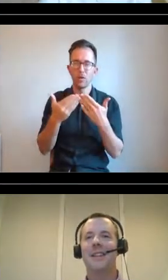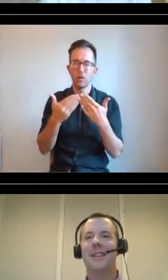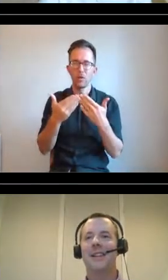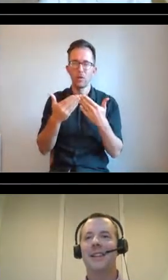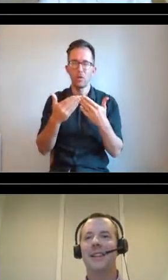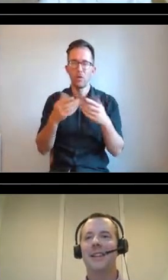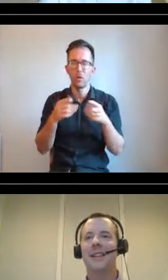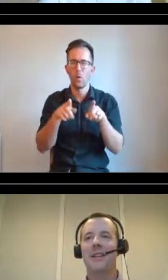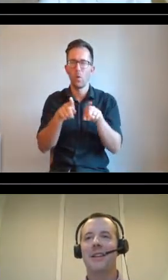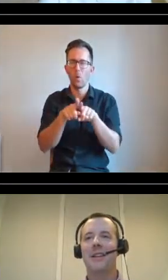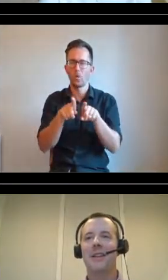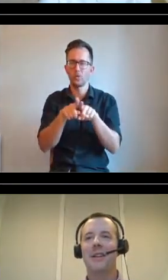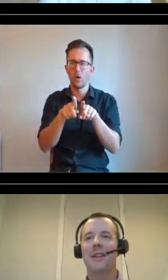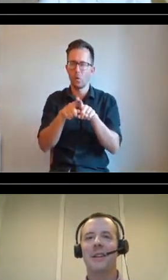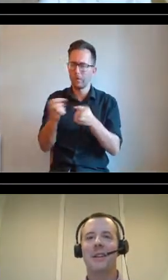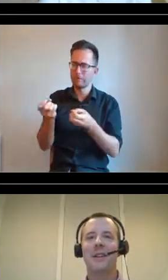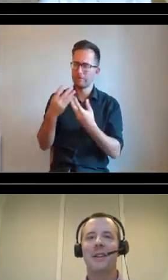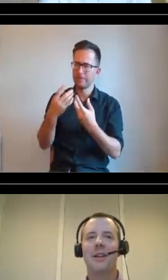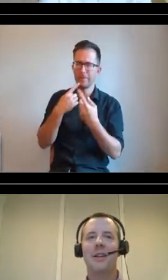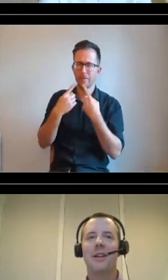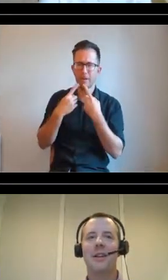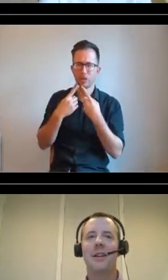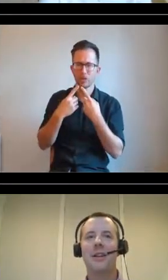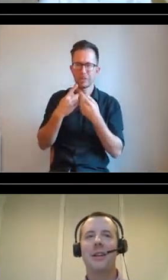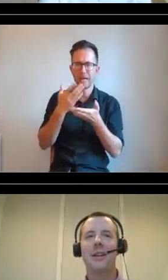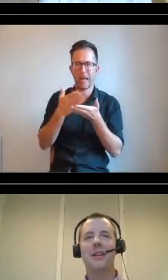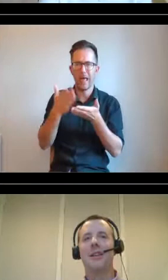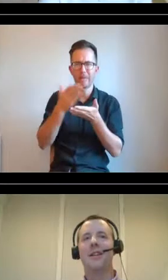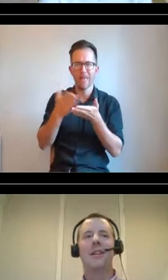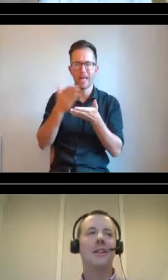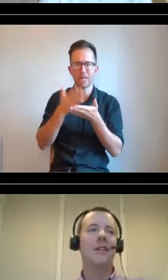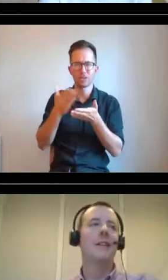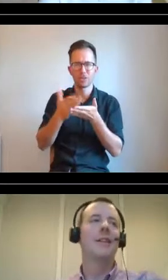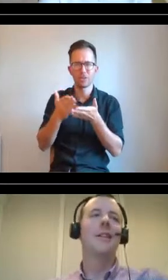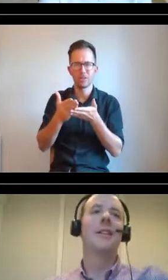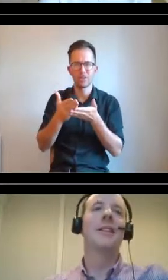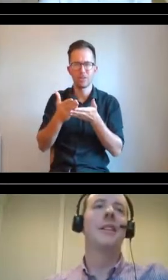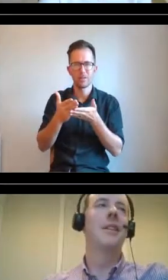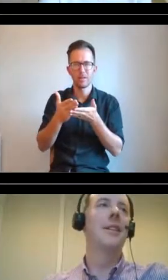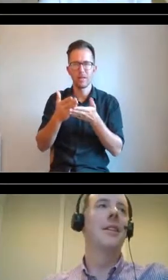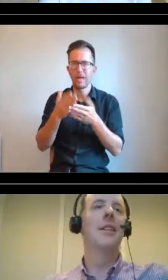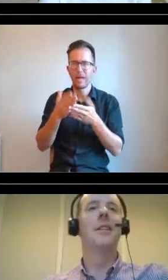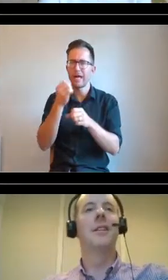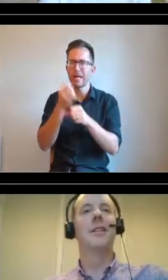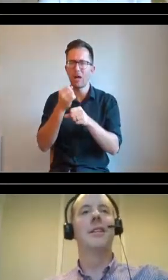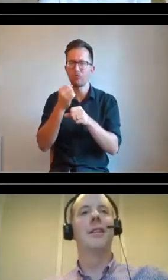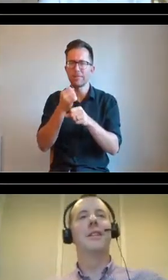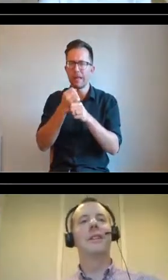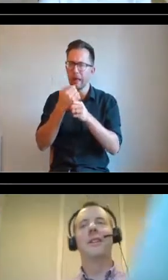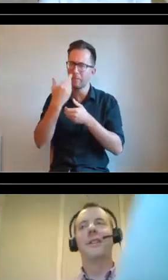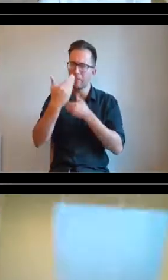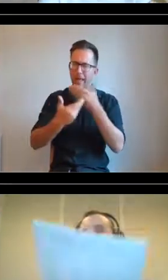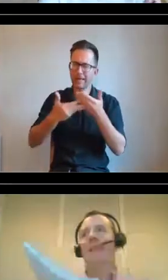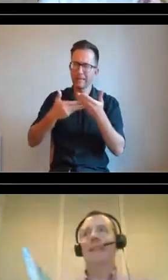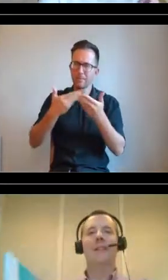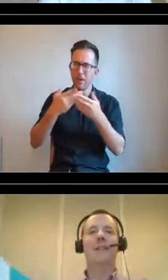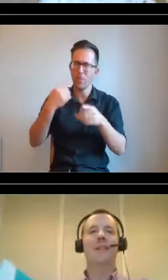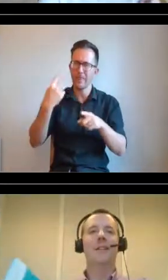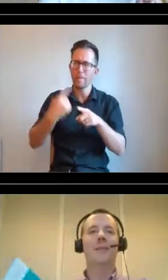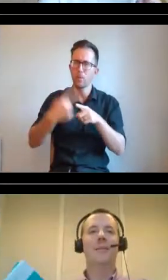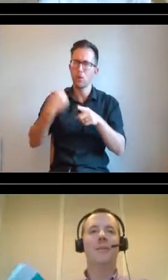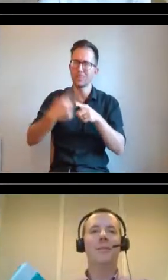of clarification about where that extra information is that Gary alluded to about the